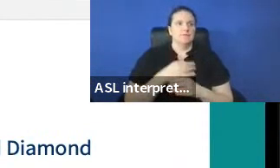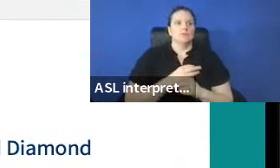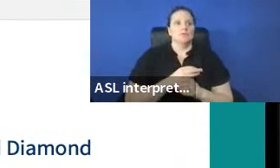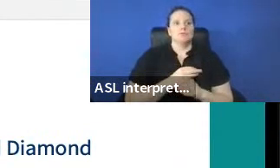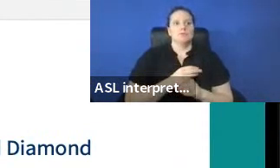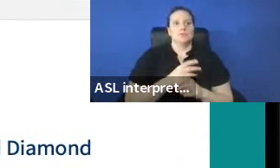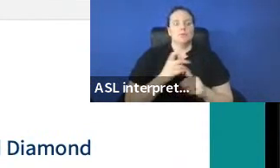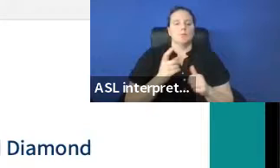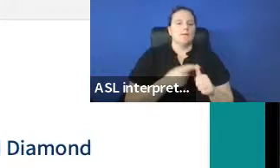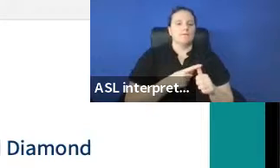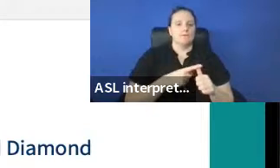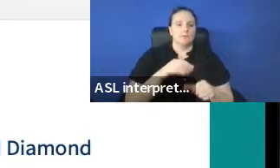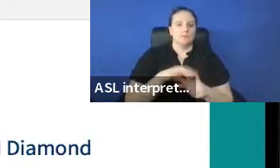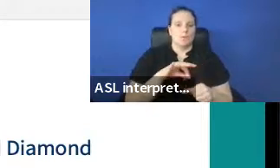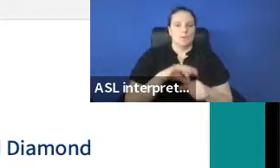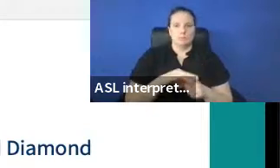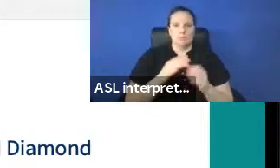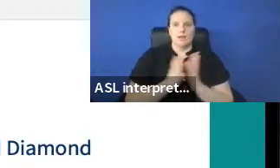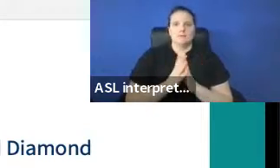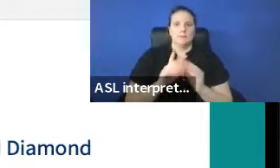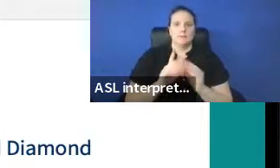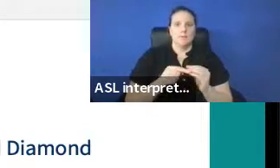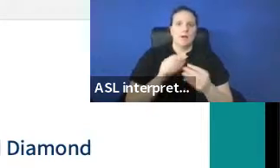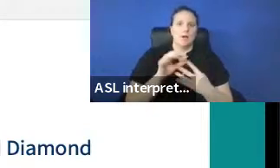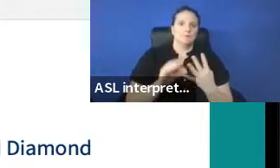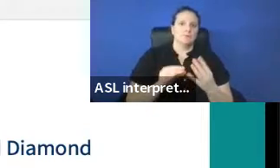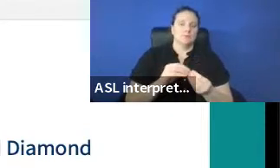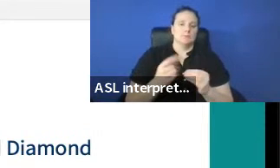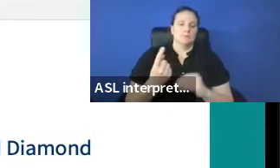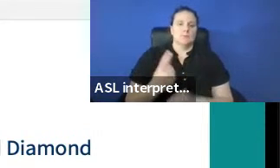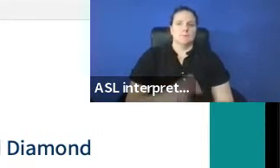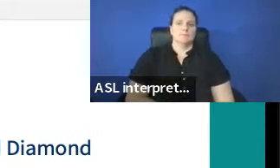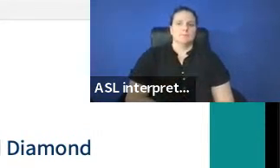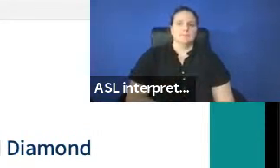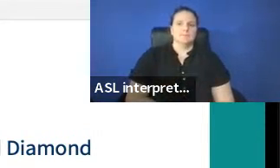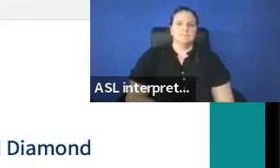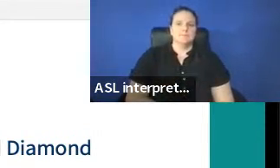first poll, which is asking about option number 1.